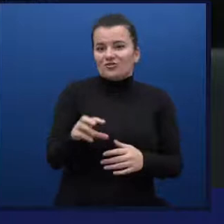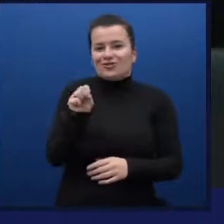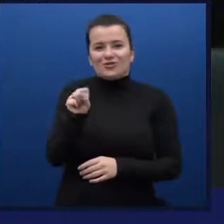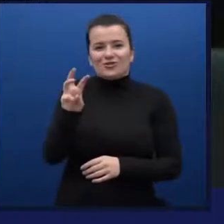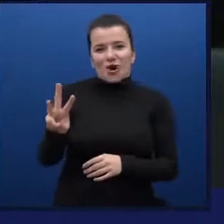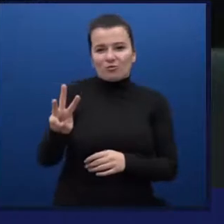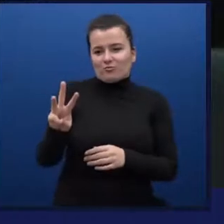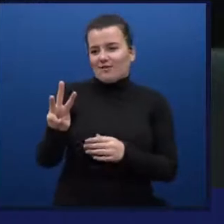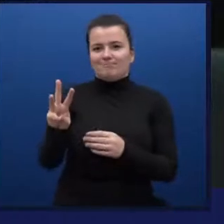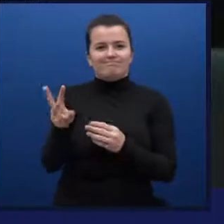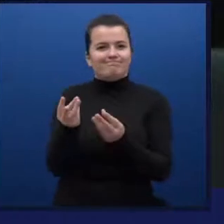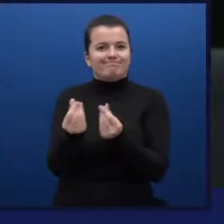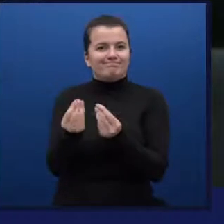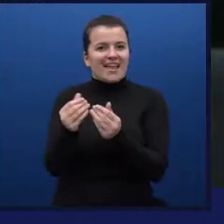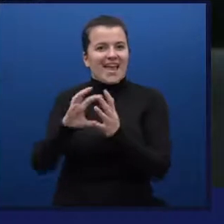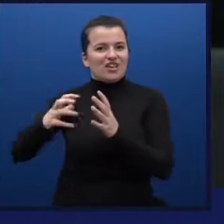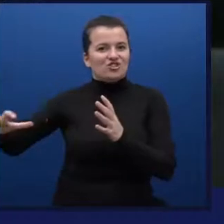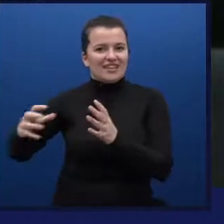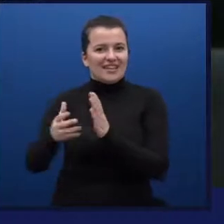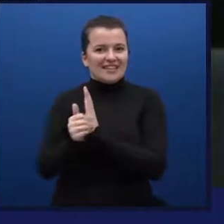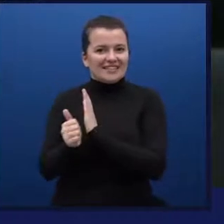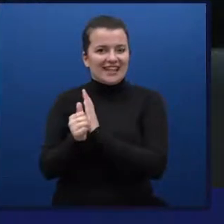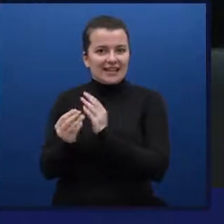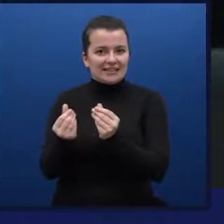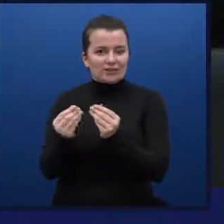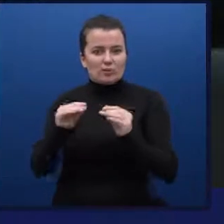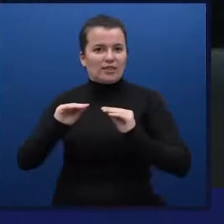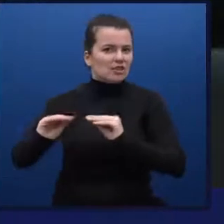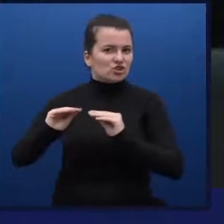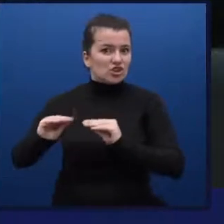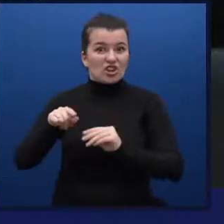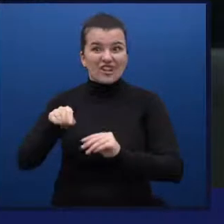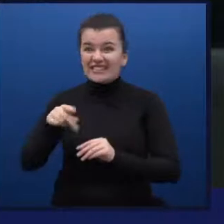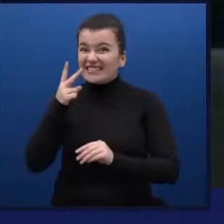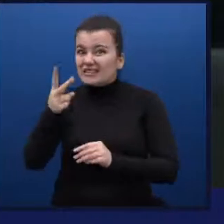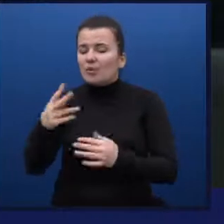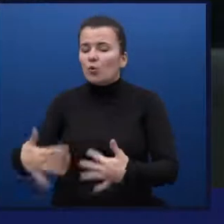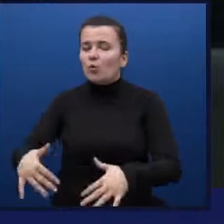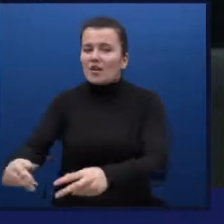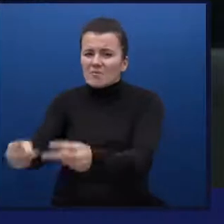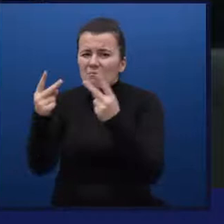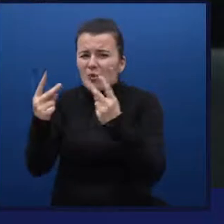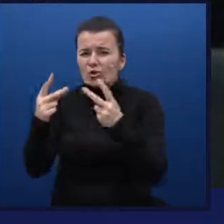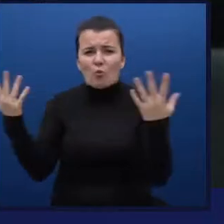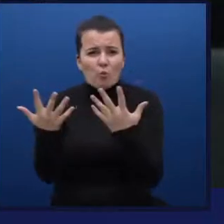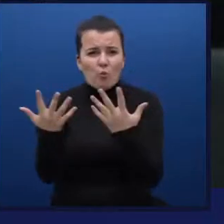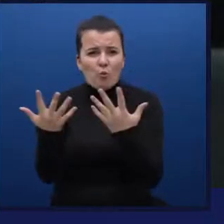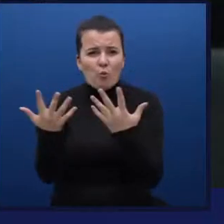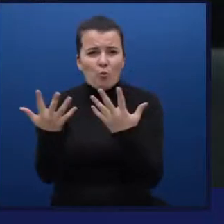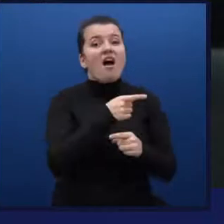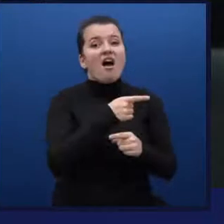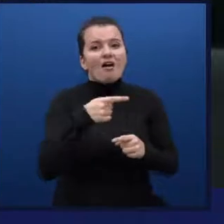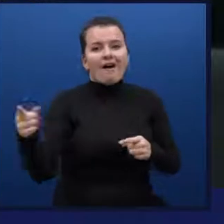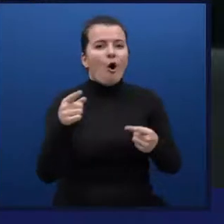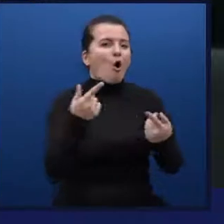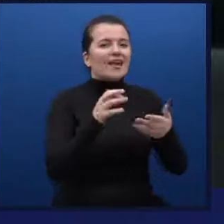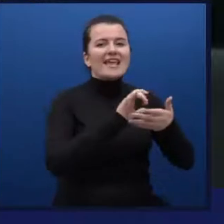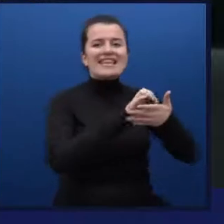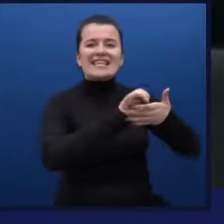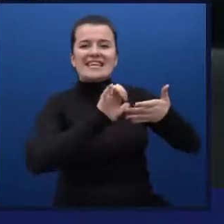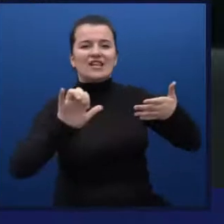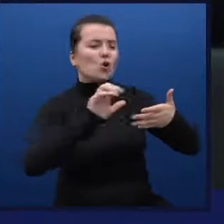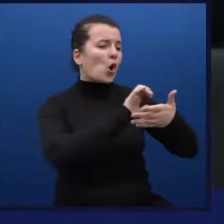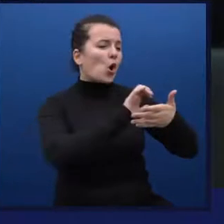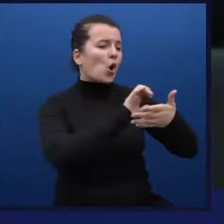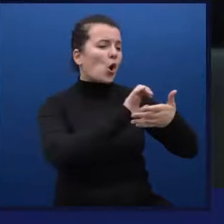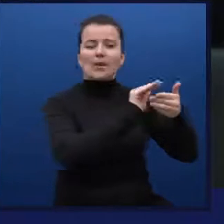skills, because that turns out to be very important to not only get people that are writing neat code, because we've seen some